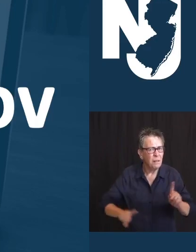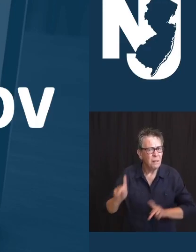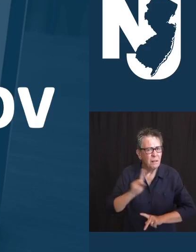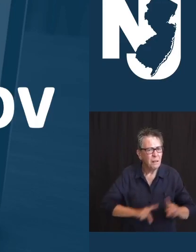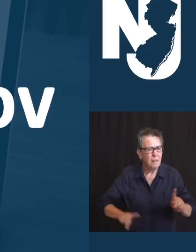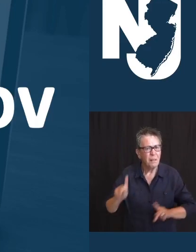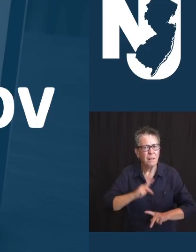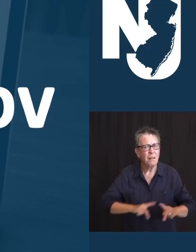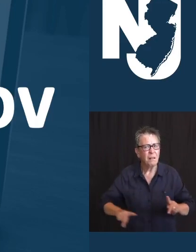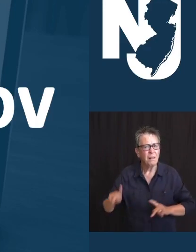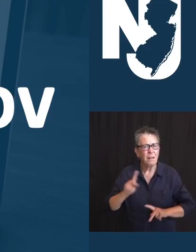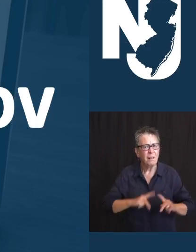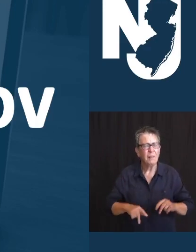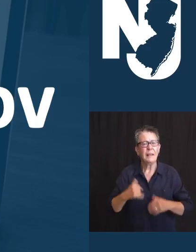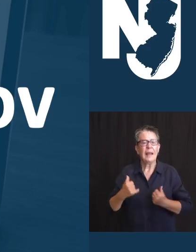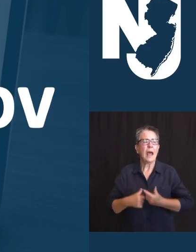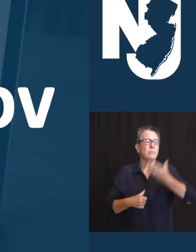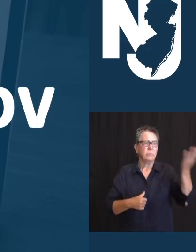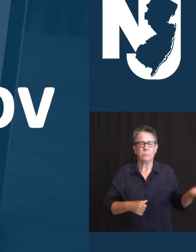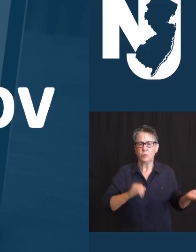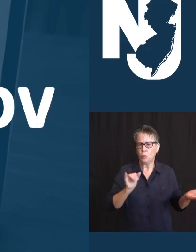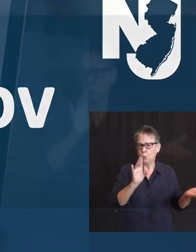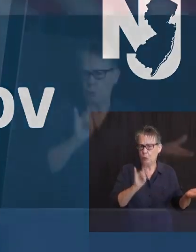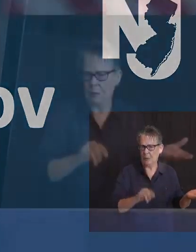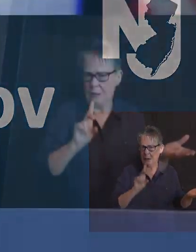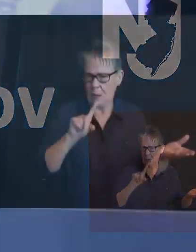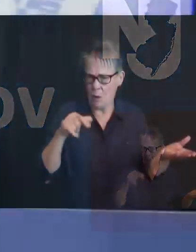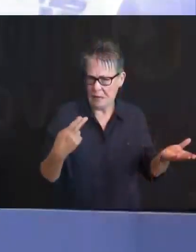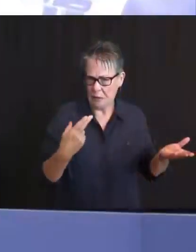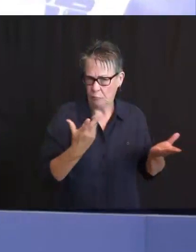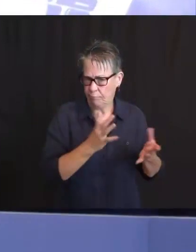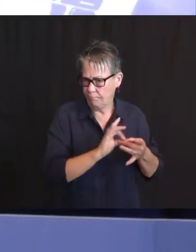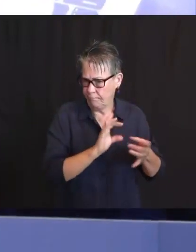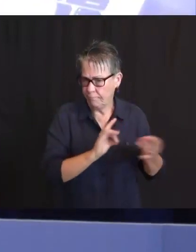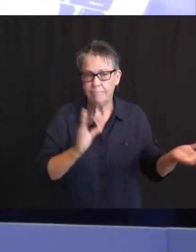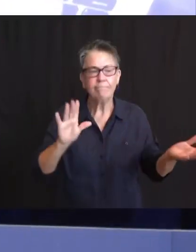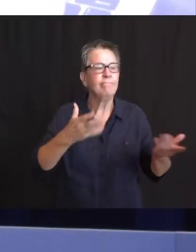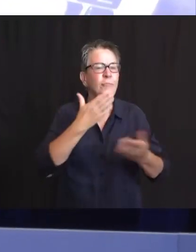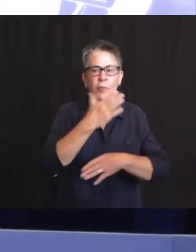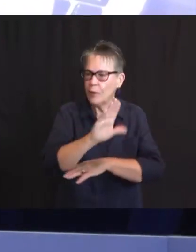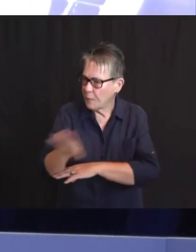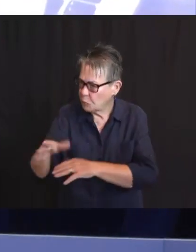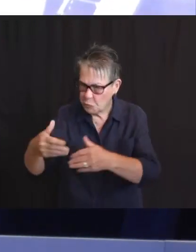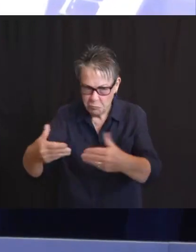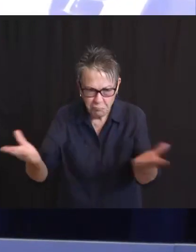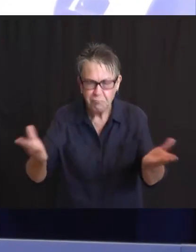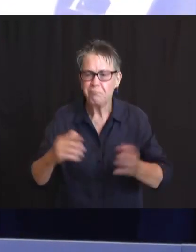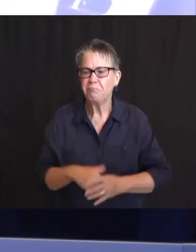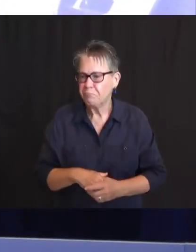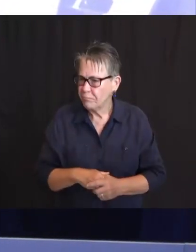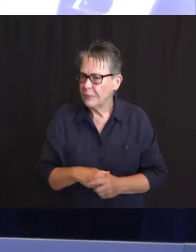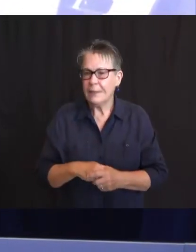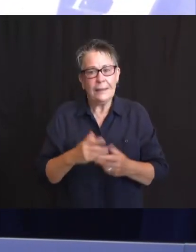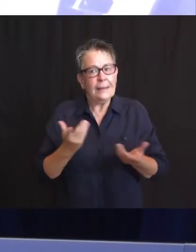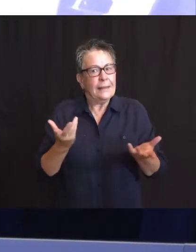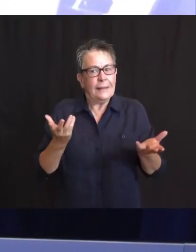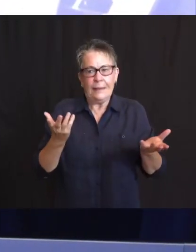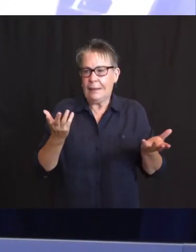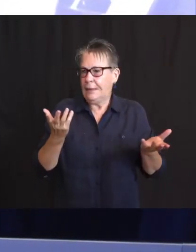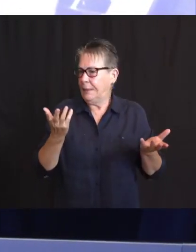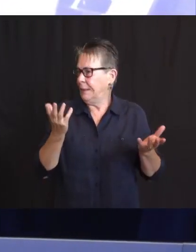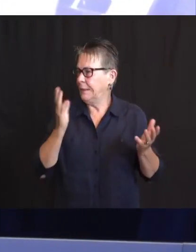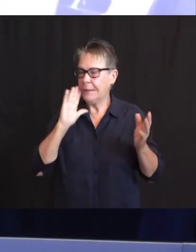of the Department of Health, Judy Persichilli. Thank you, Governor, and good afternoon. As we journey through this pandemic together, there is no